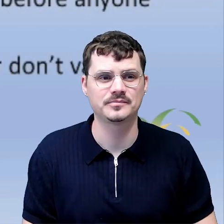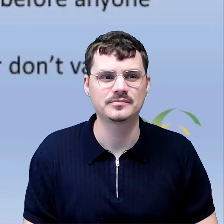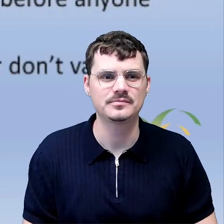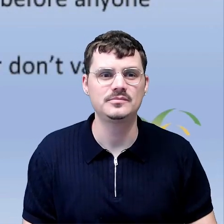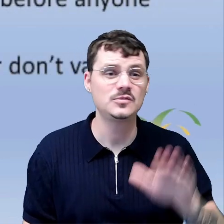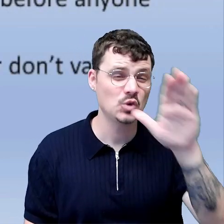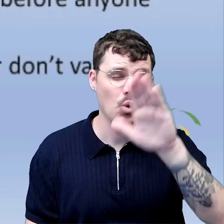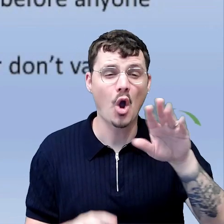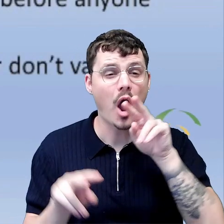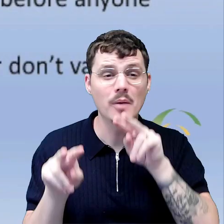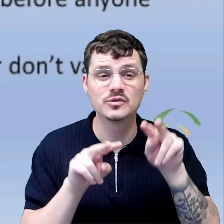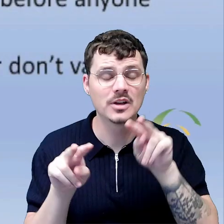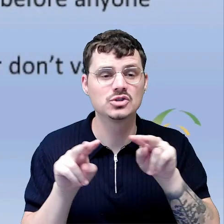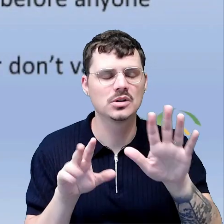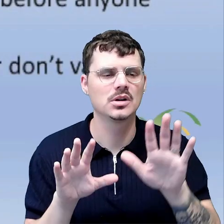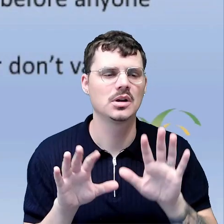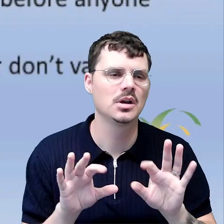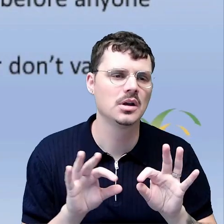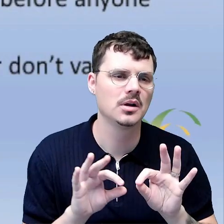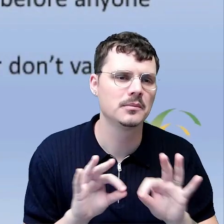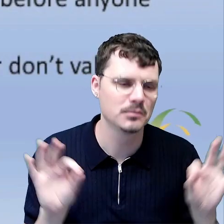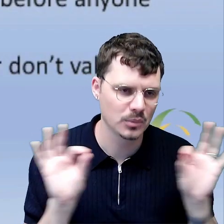Your observations are essential.